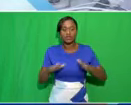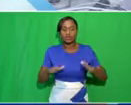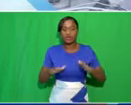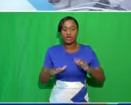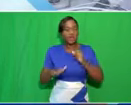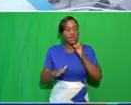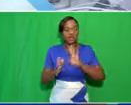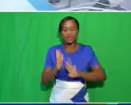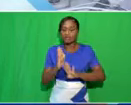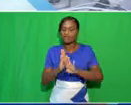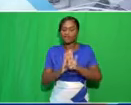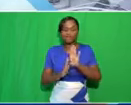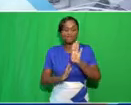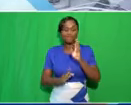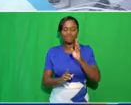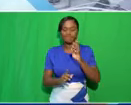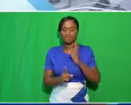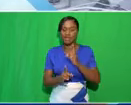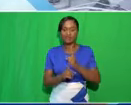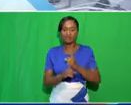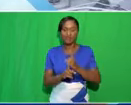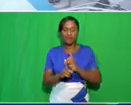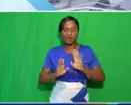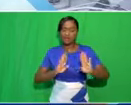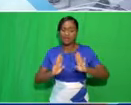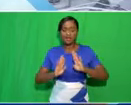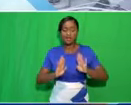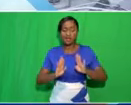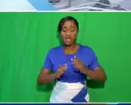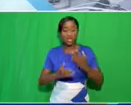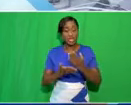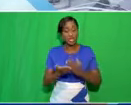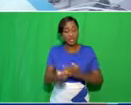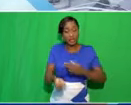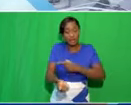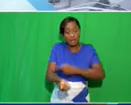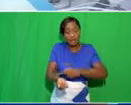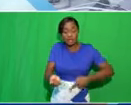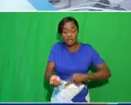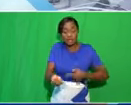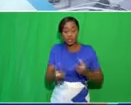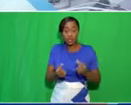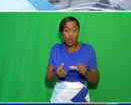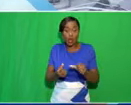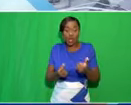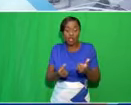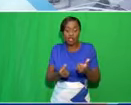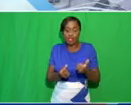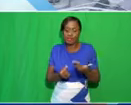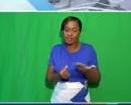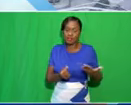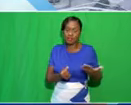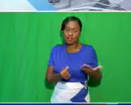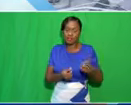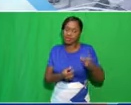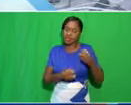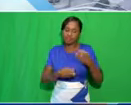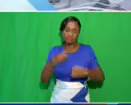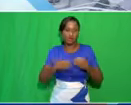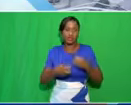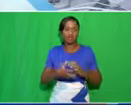unhealthy coping mechanisms. And some of them are cutting and other behavioral problems. The